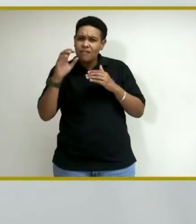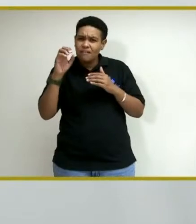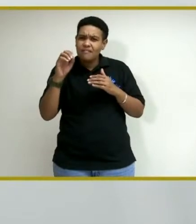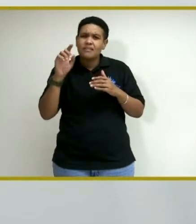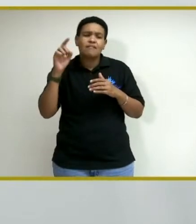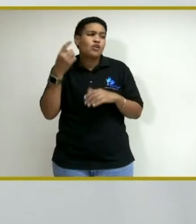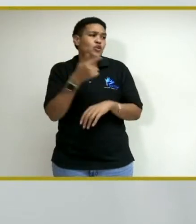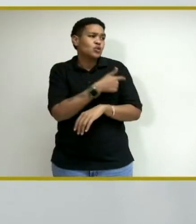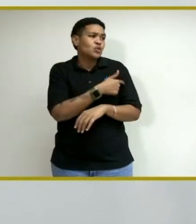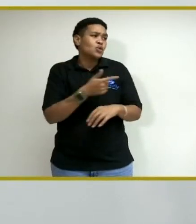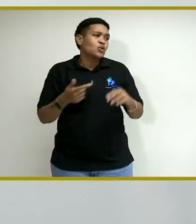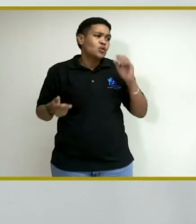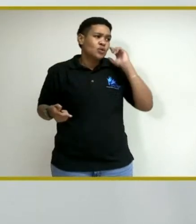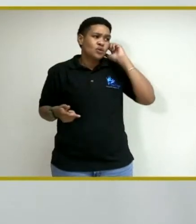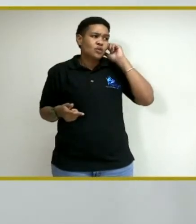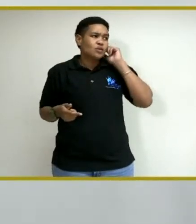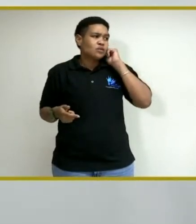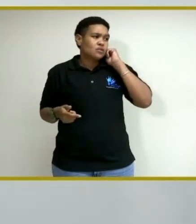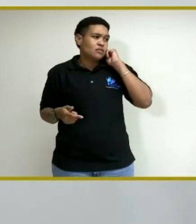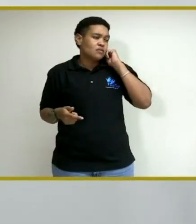dose? And